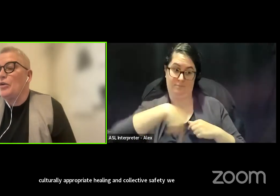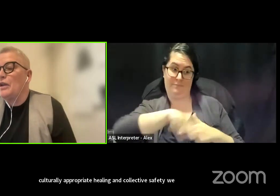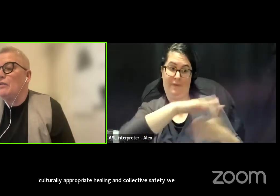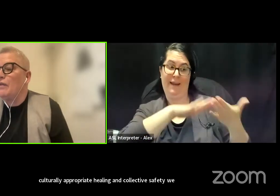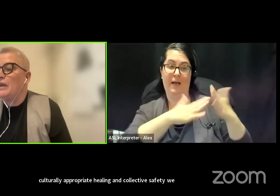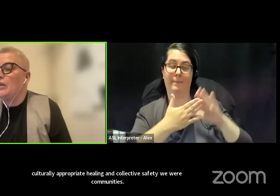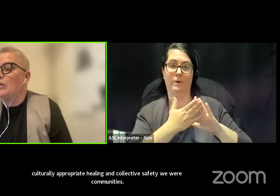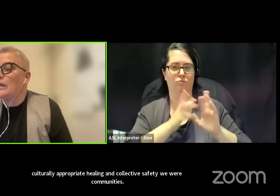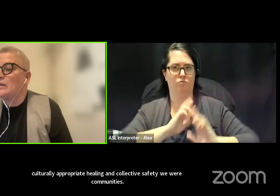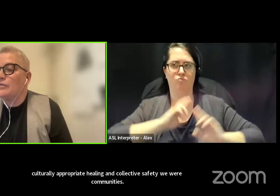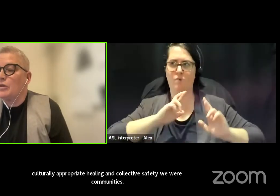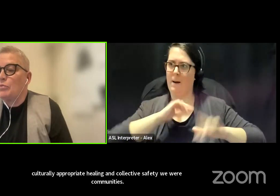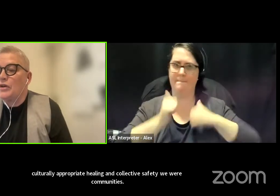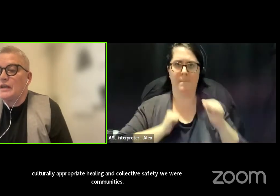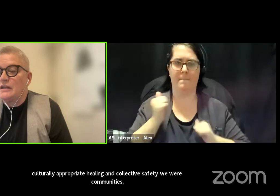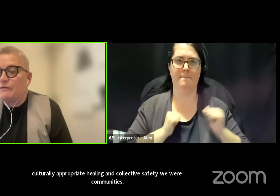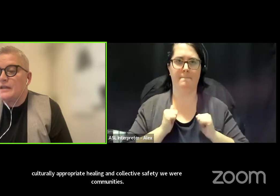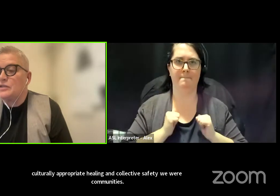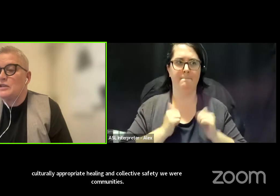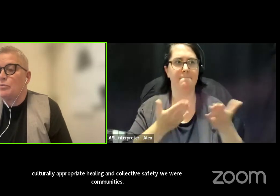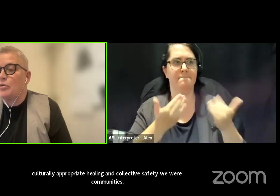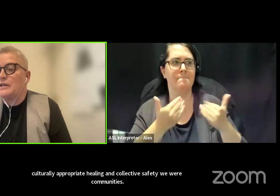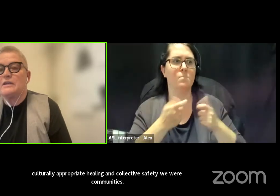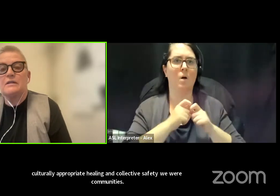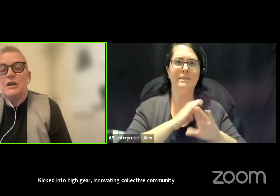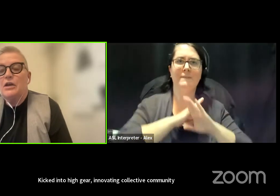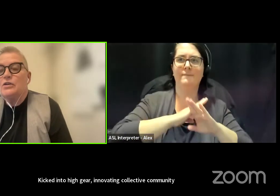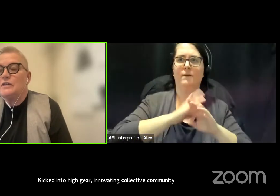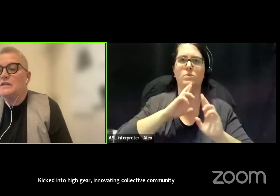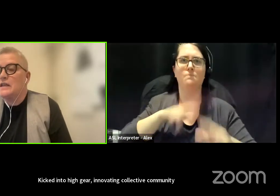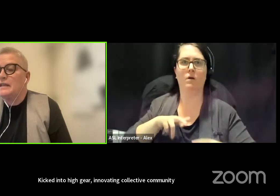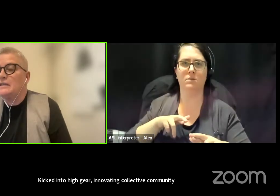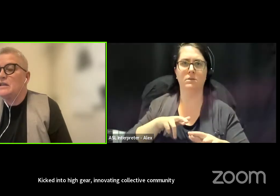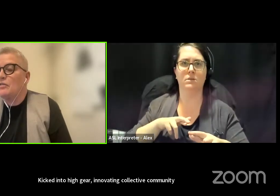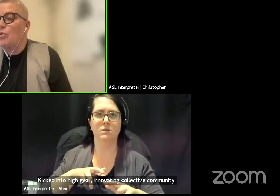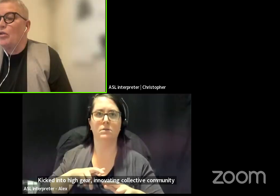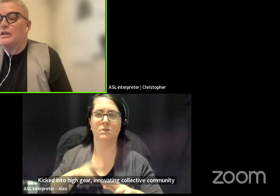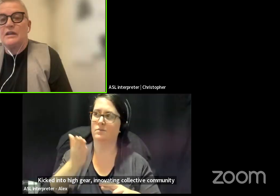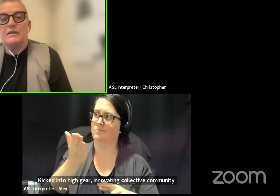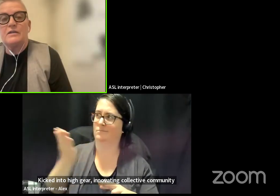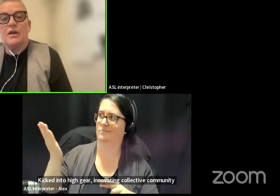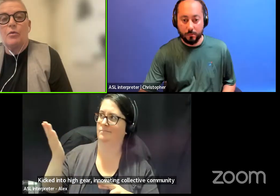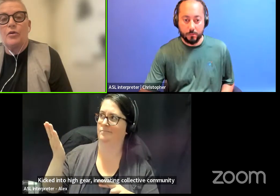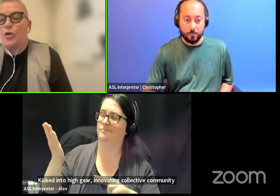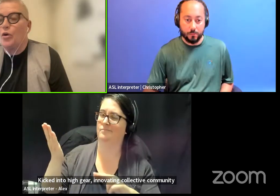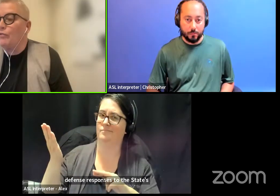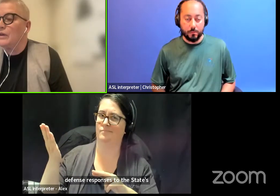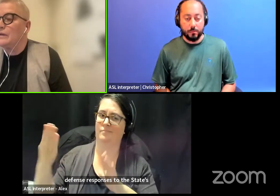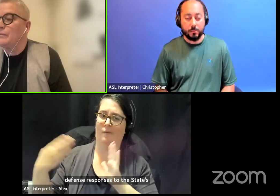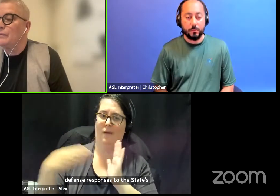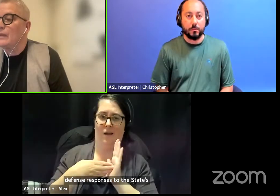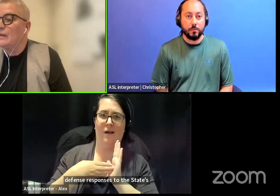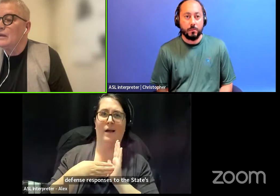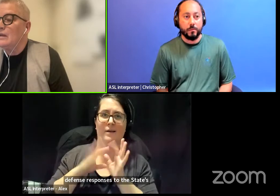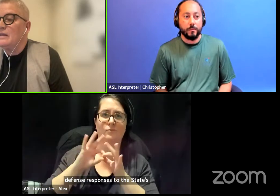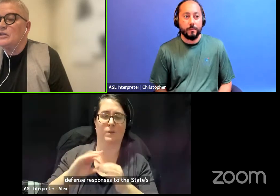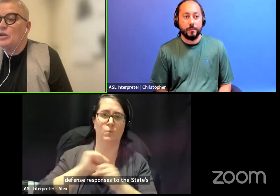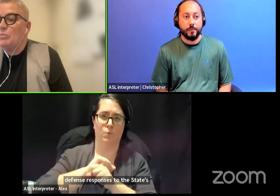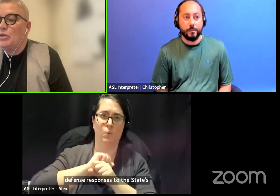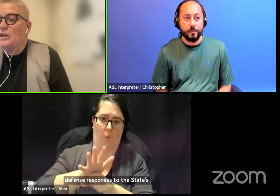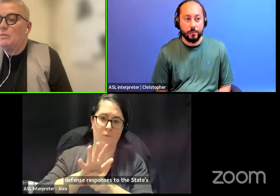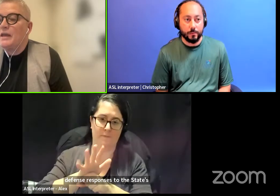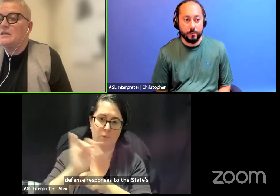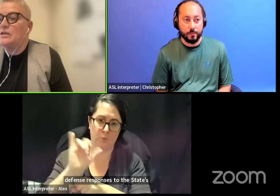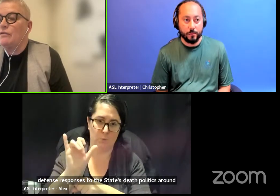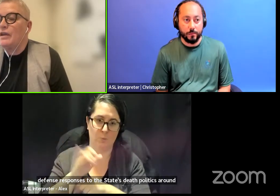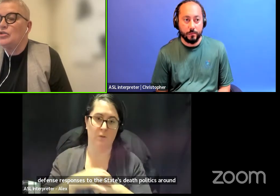high gear innovating collective community defense responses to the state's death politics around COVID. These